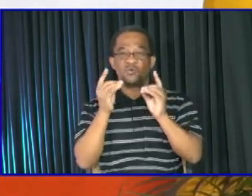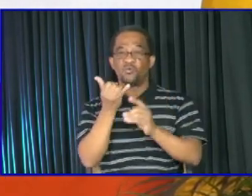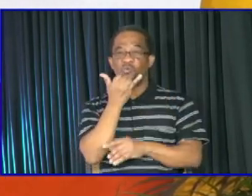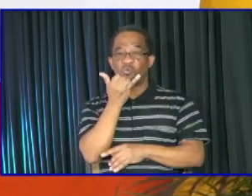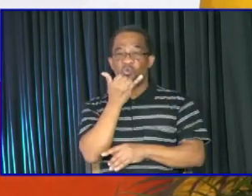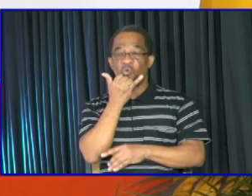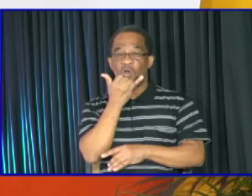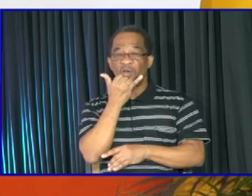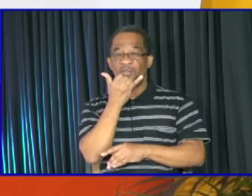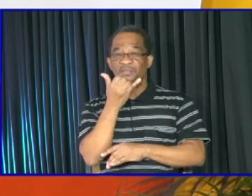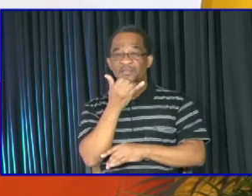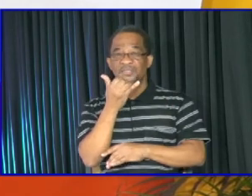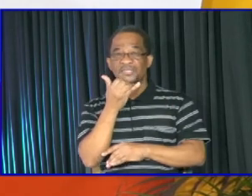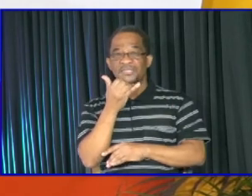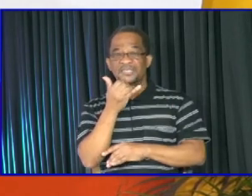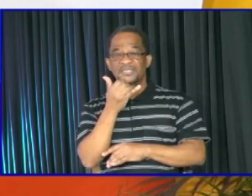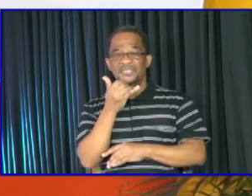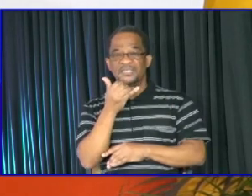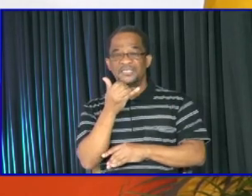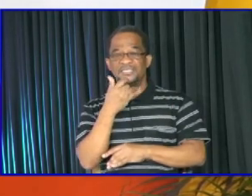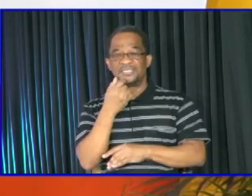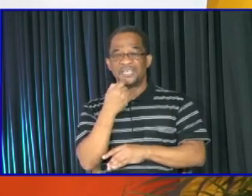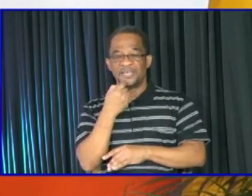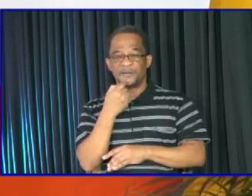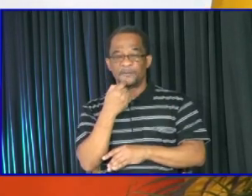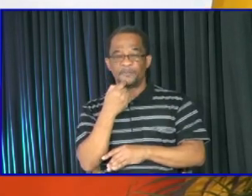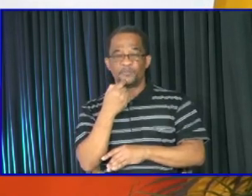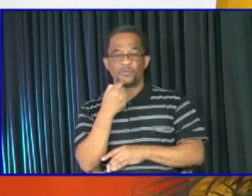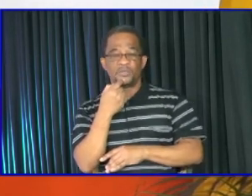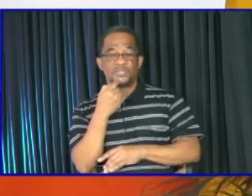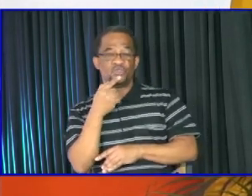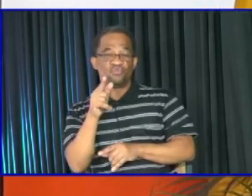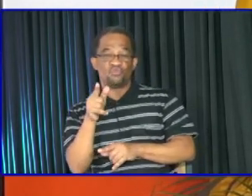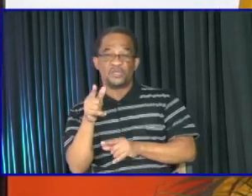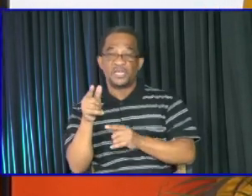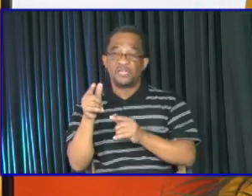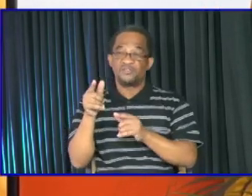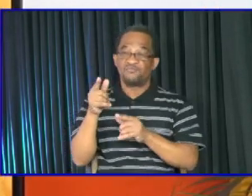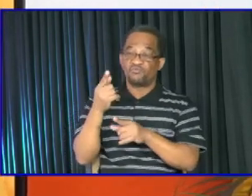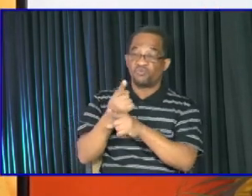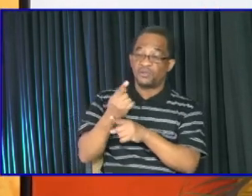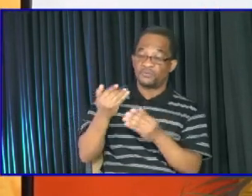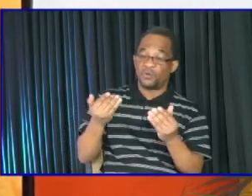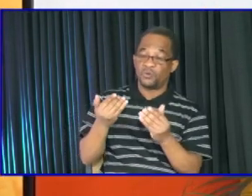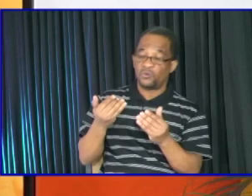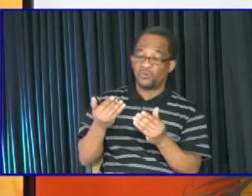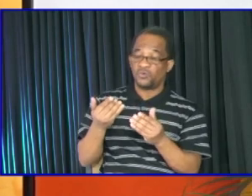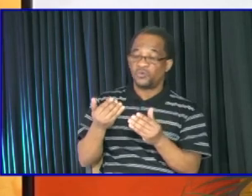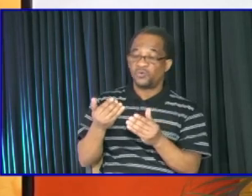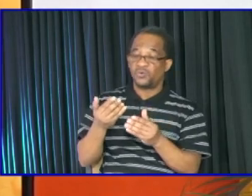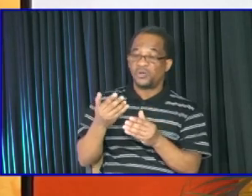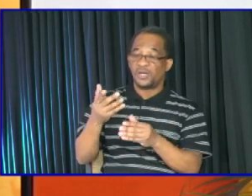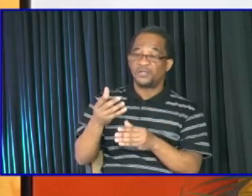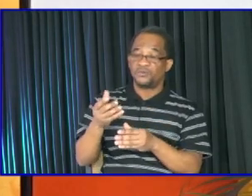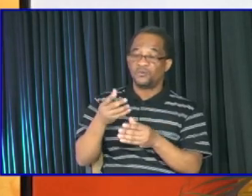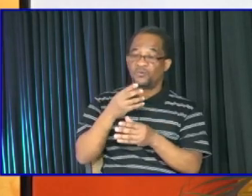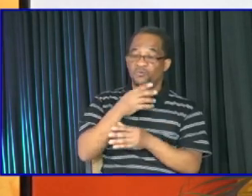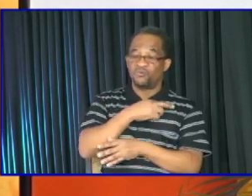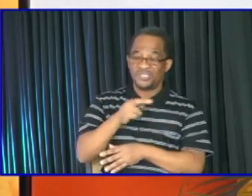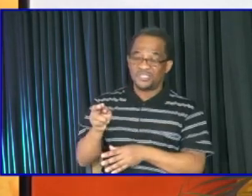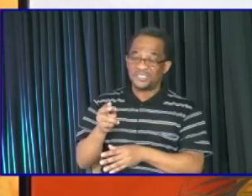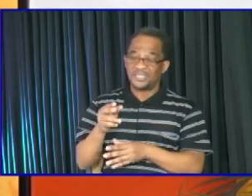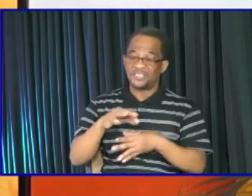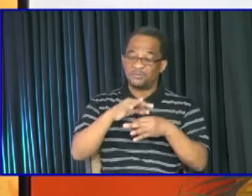had ripple effects, you should be aware right now that you may be where you are religiously and spiritually because of